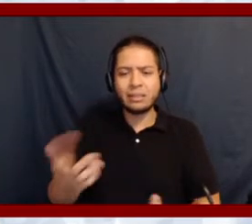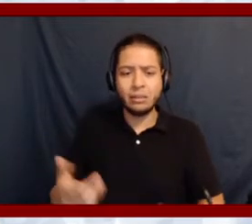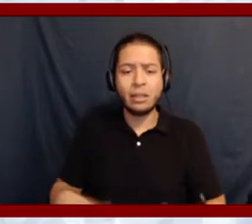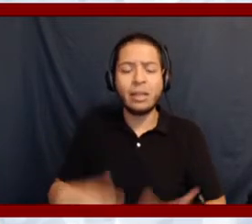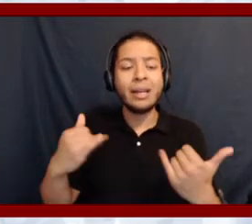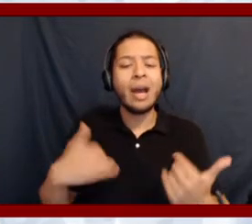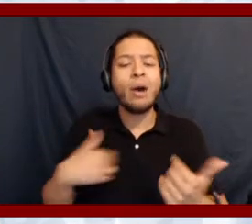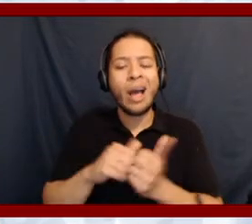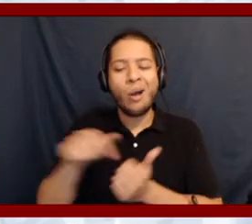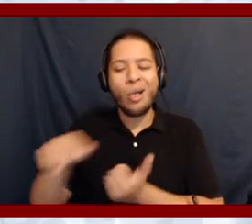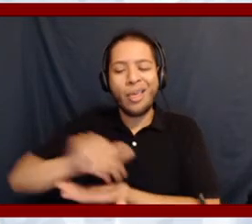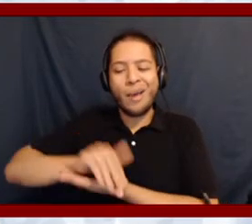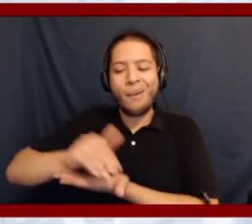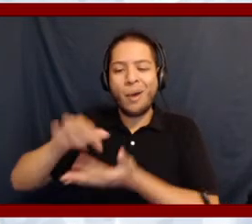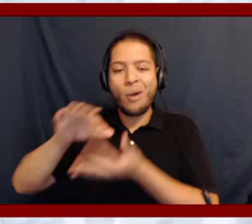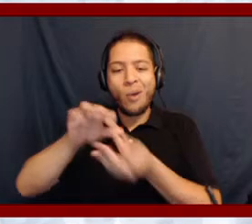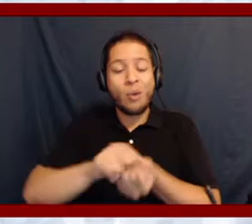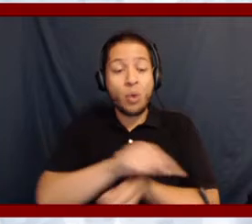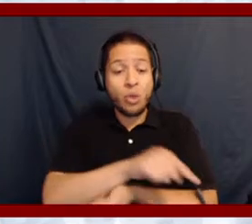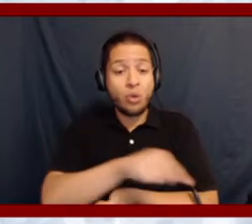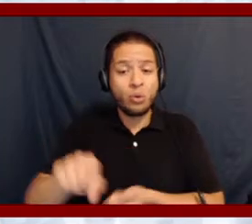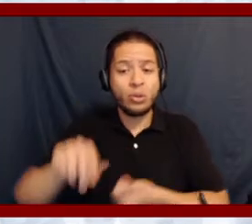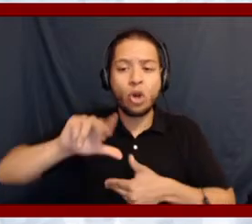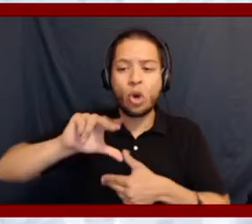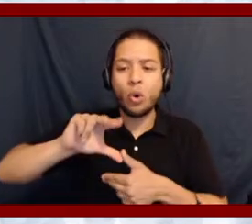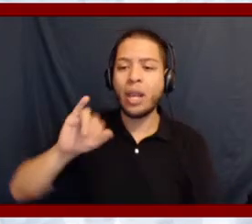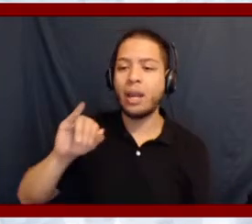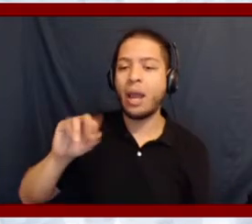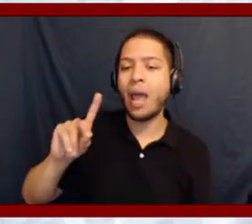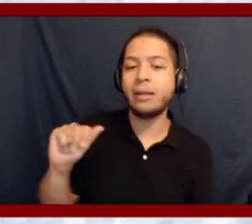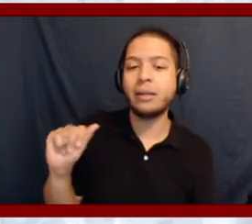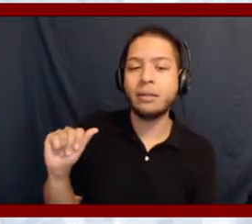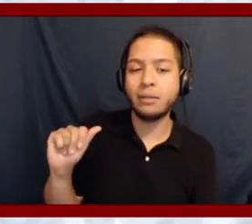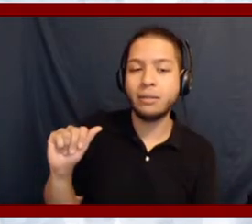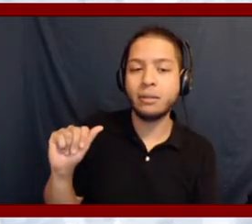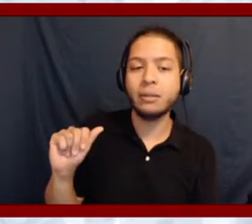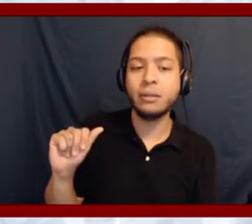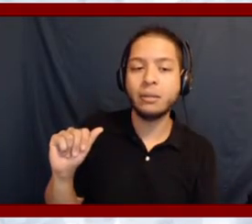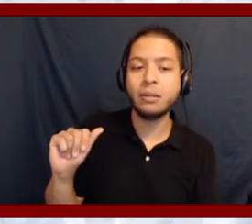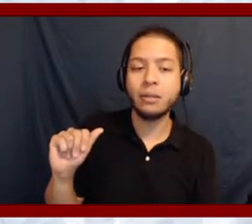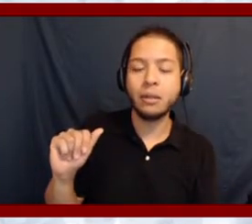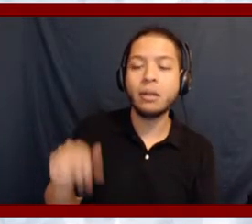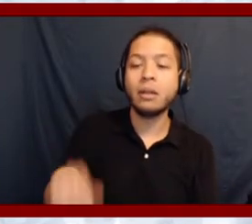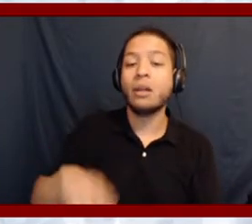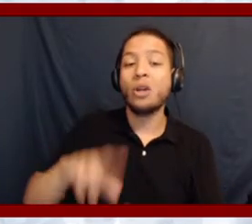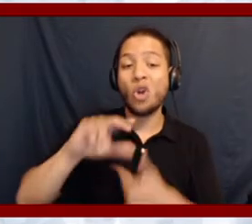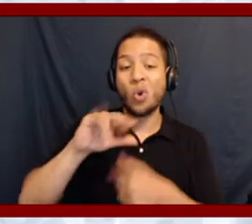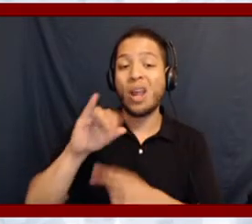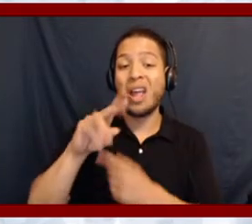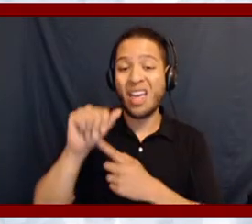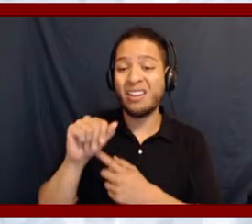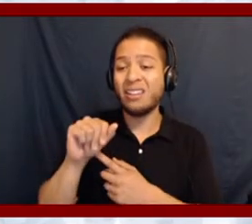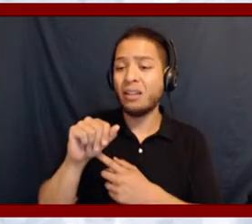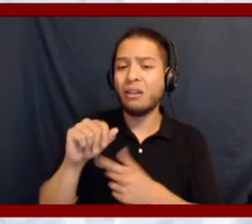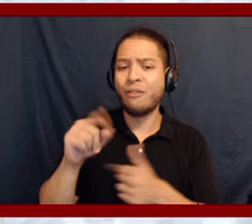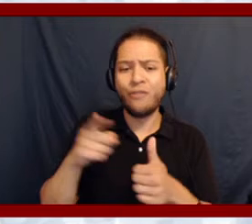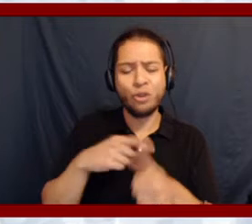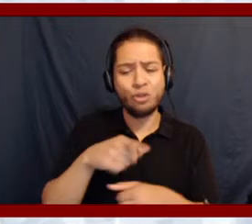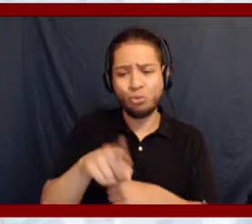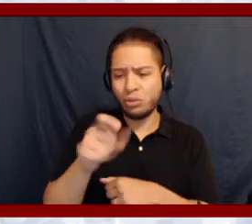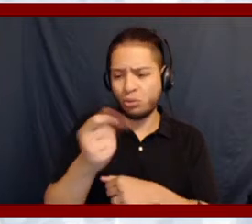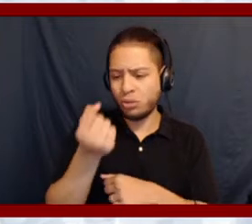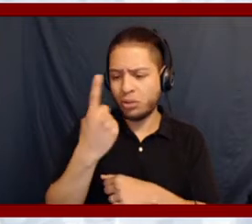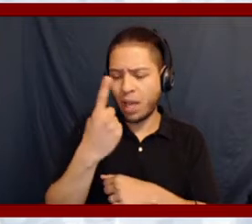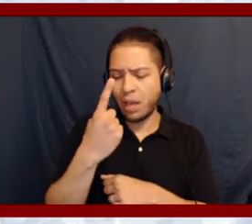is Hurricane Ida response and making sure that, one, people understand that when you get knocked down, and